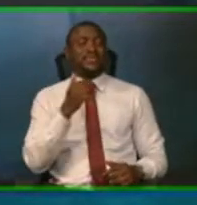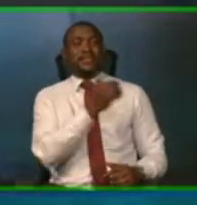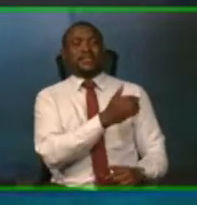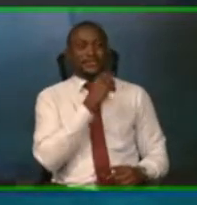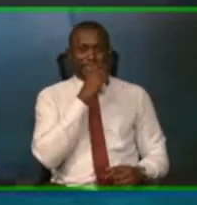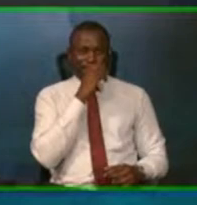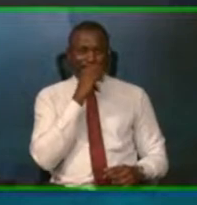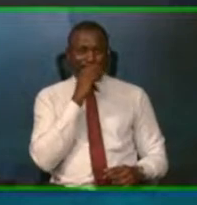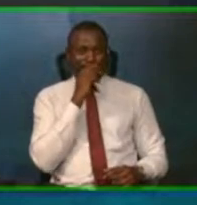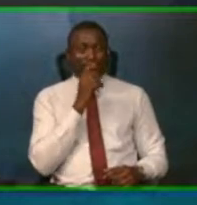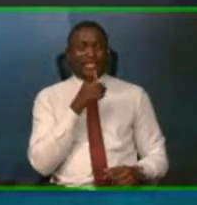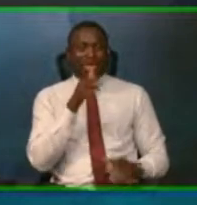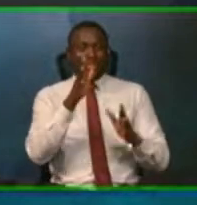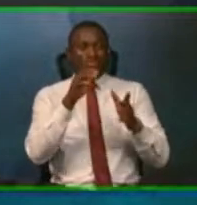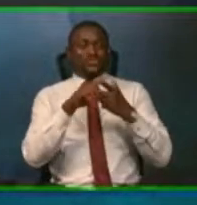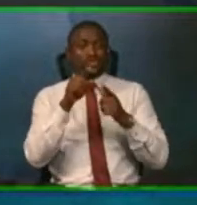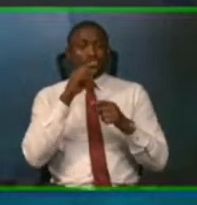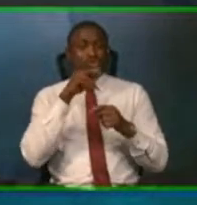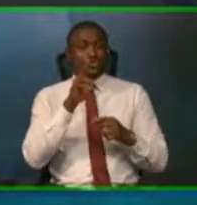I leave it to you to use your mind.